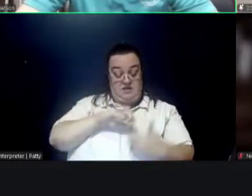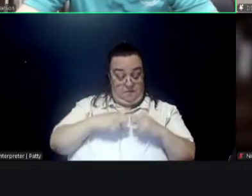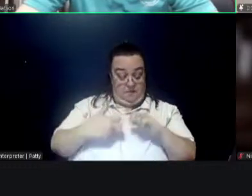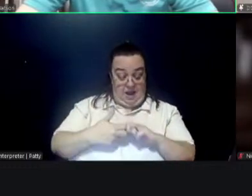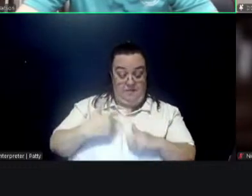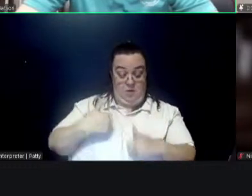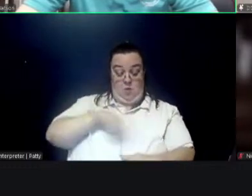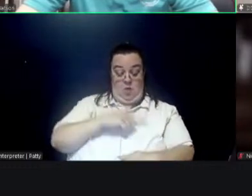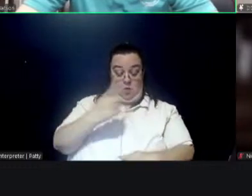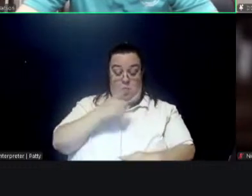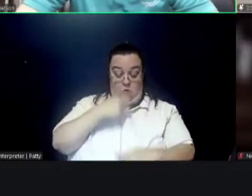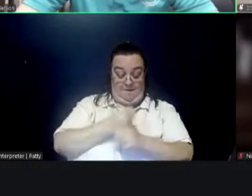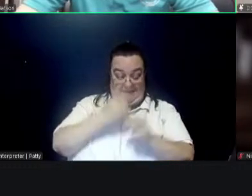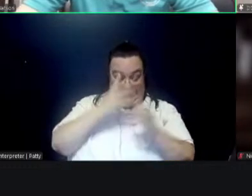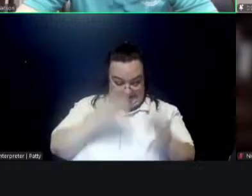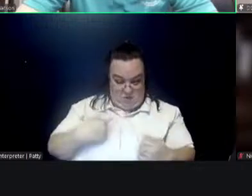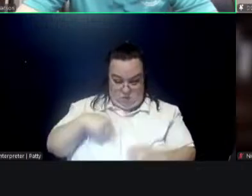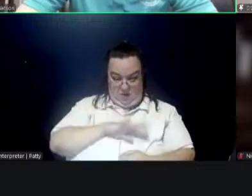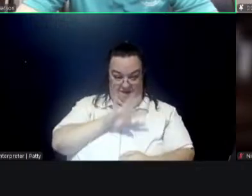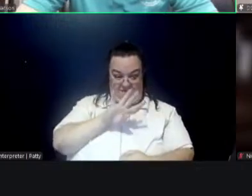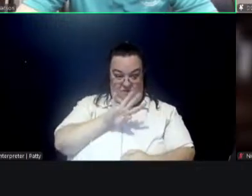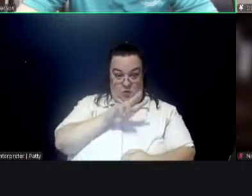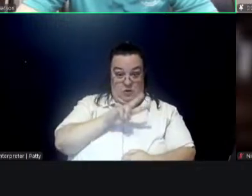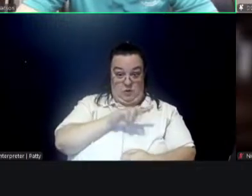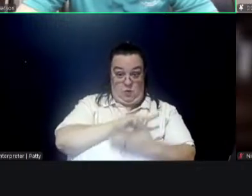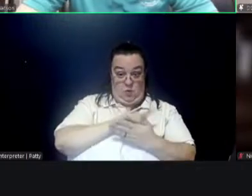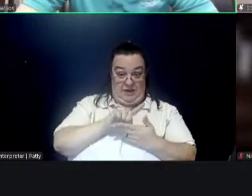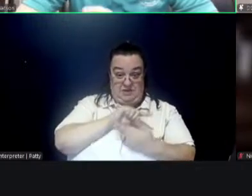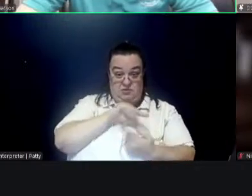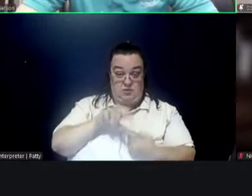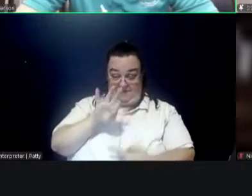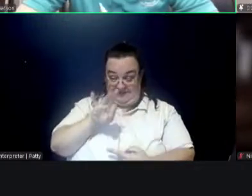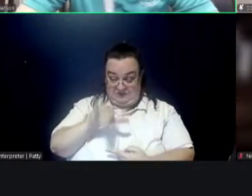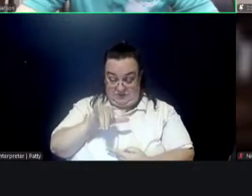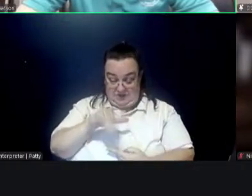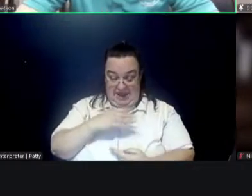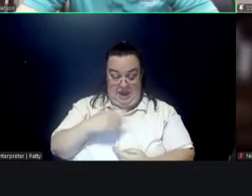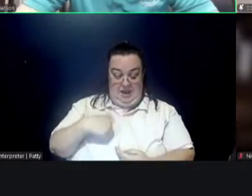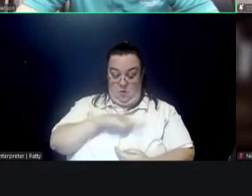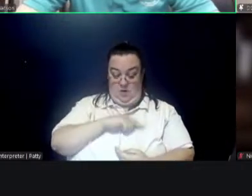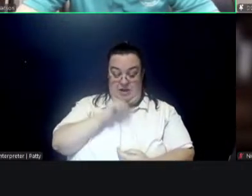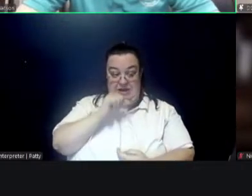we're 42 weeks into the fiscal year and we're not even sure which